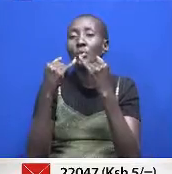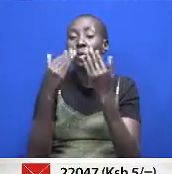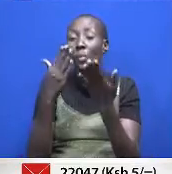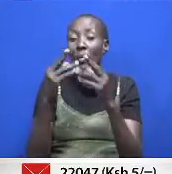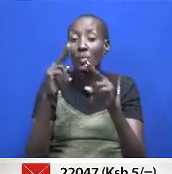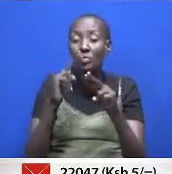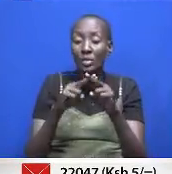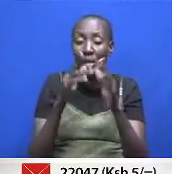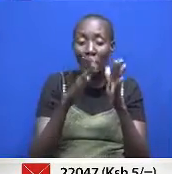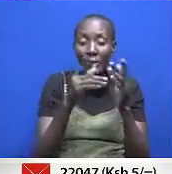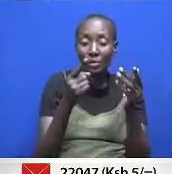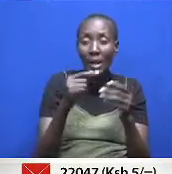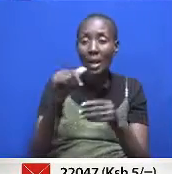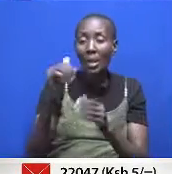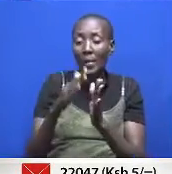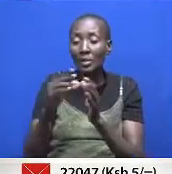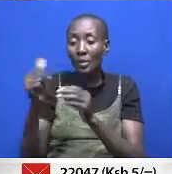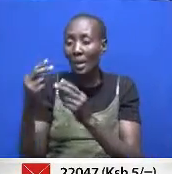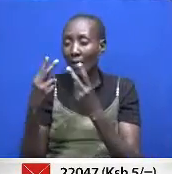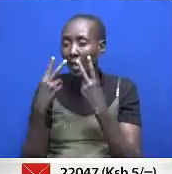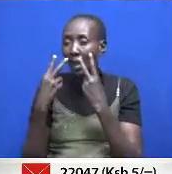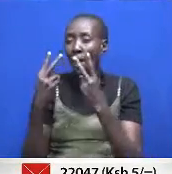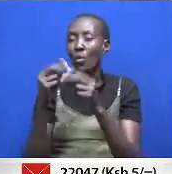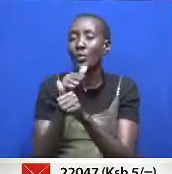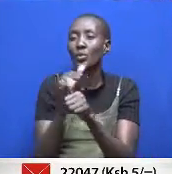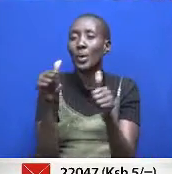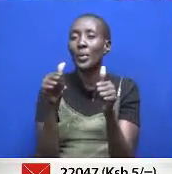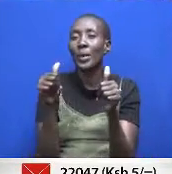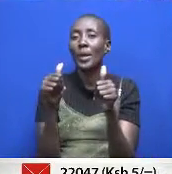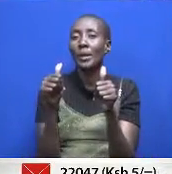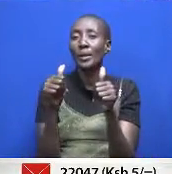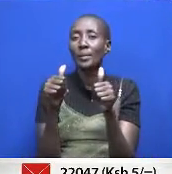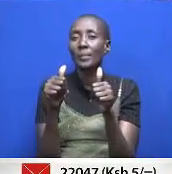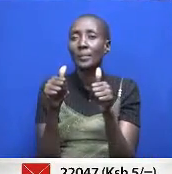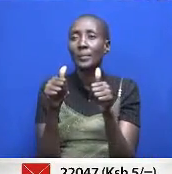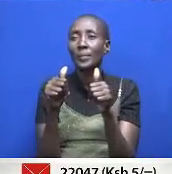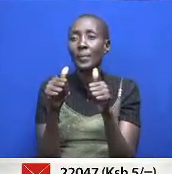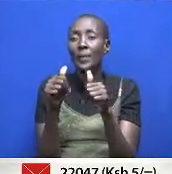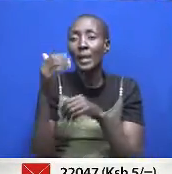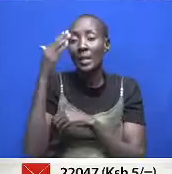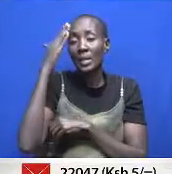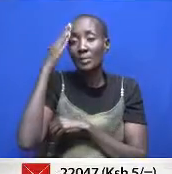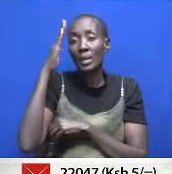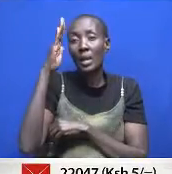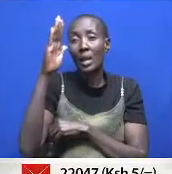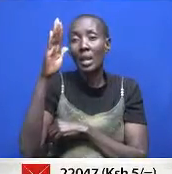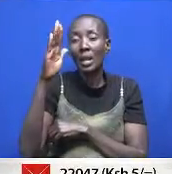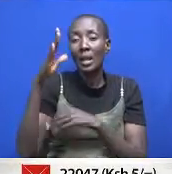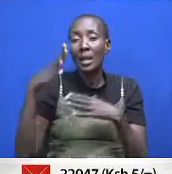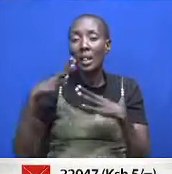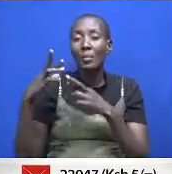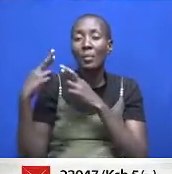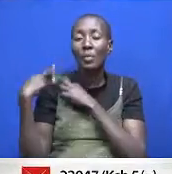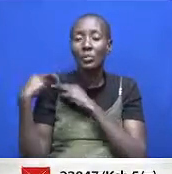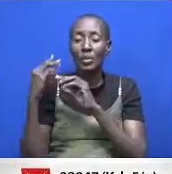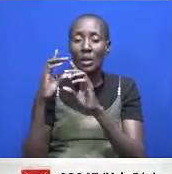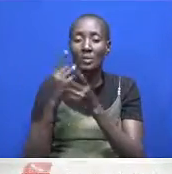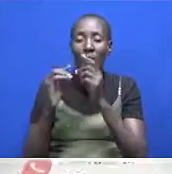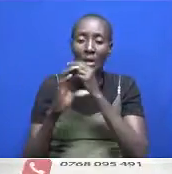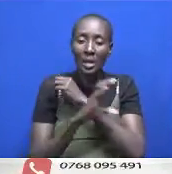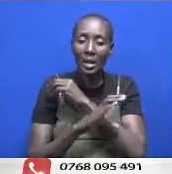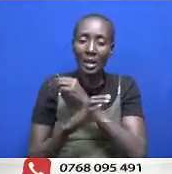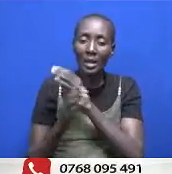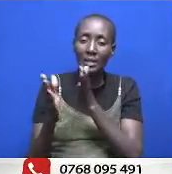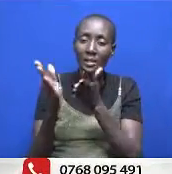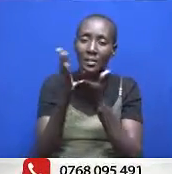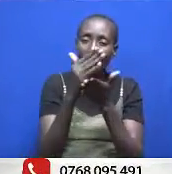else is able to watch. So there's a lot that will be done. Ikifahamika fika kuwa washikadau kutoka mataifa mbalimbali walikusanyika jijini